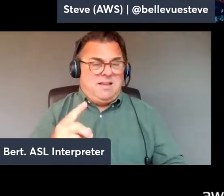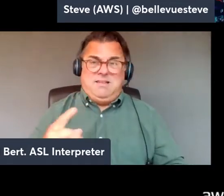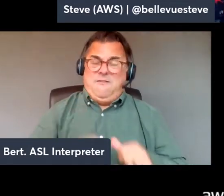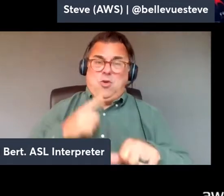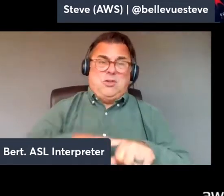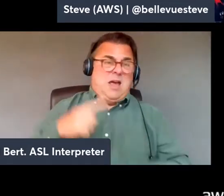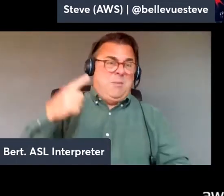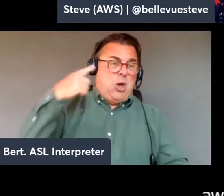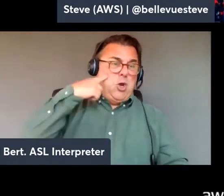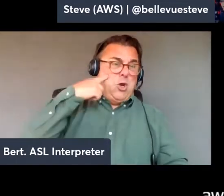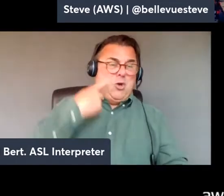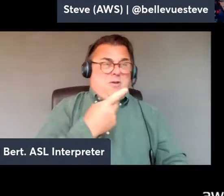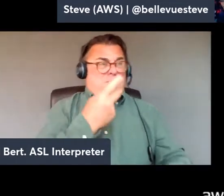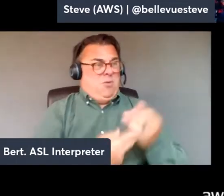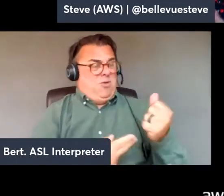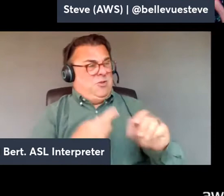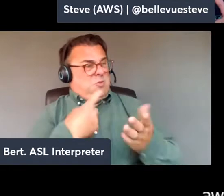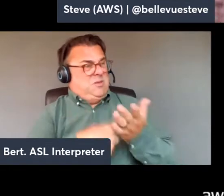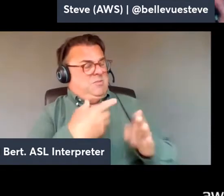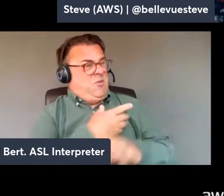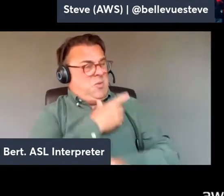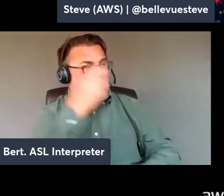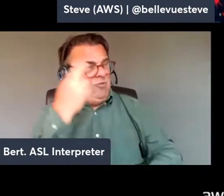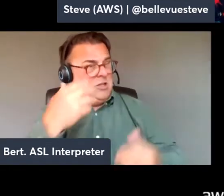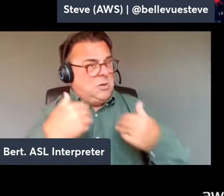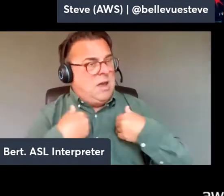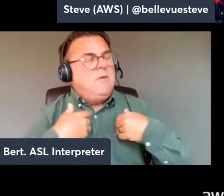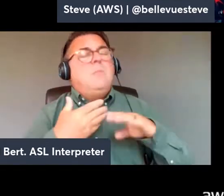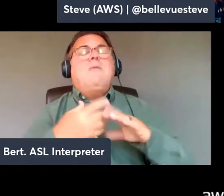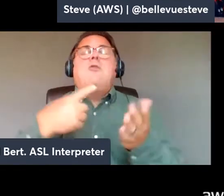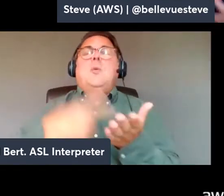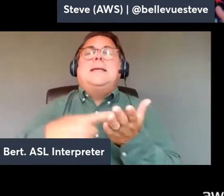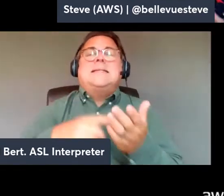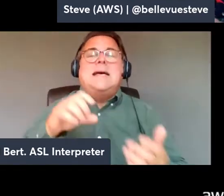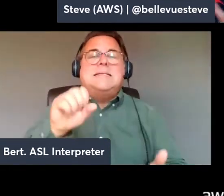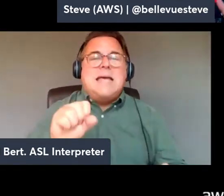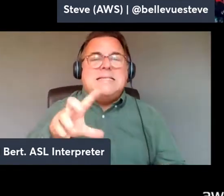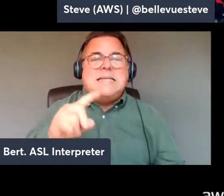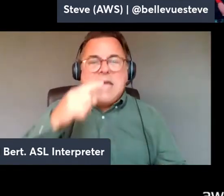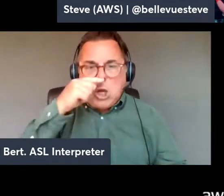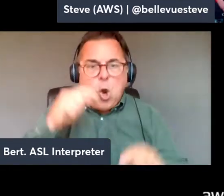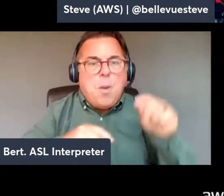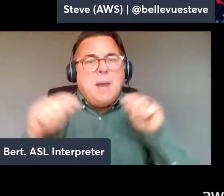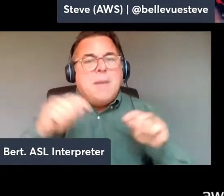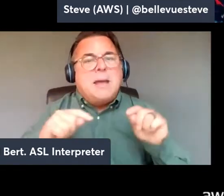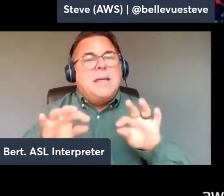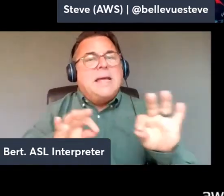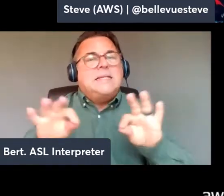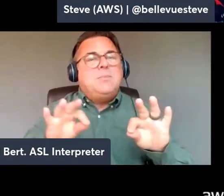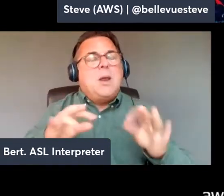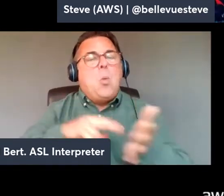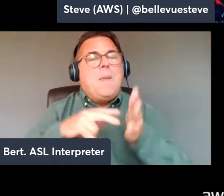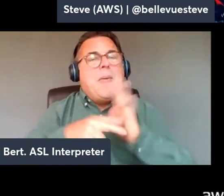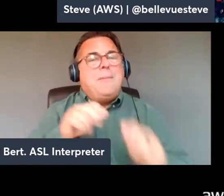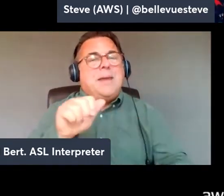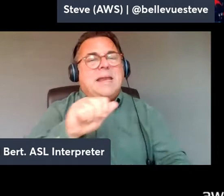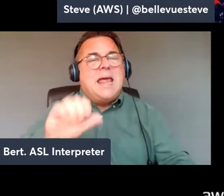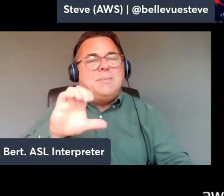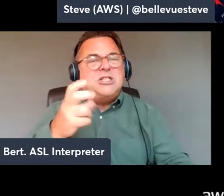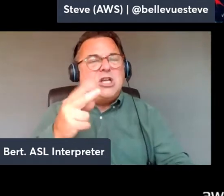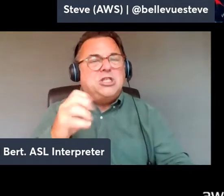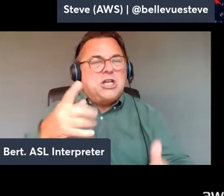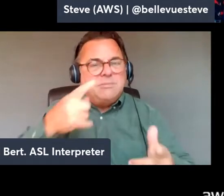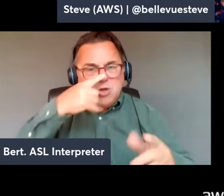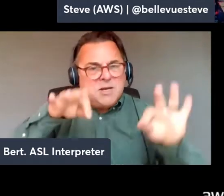Faro, actually, when we were talking pre-show about this. But before we get into the SDK itself, let's take a step back. And can you briefly describe what is Amazon Chime to begin